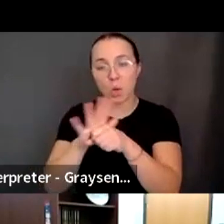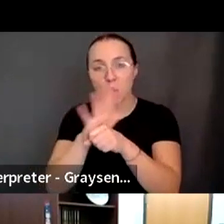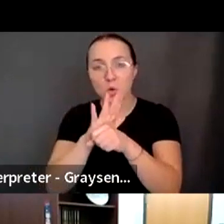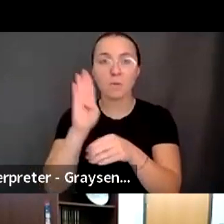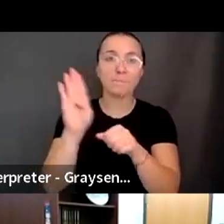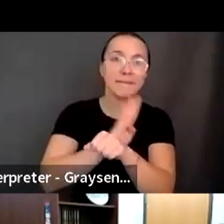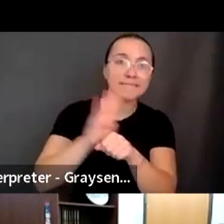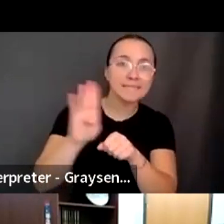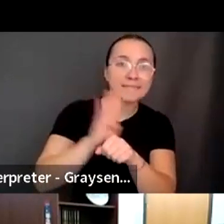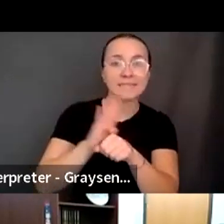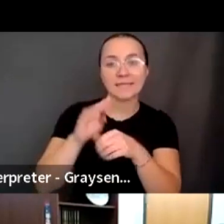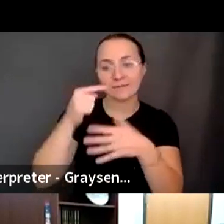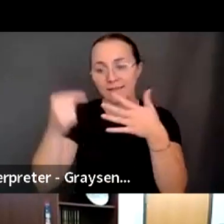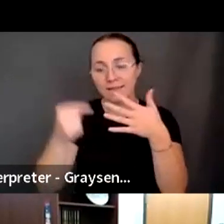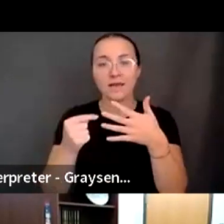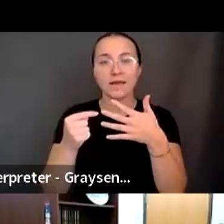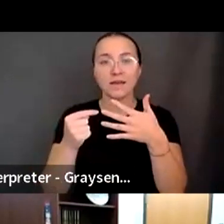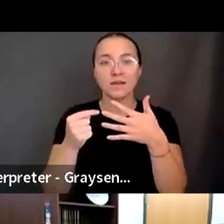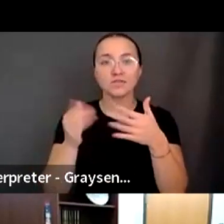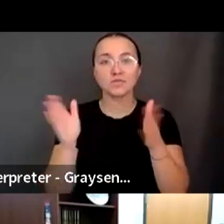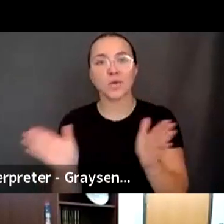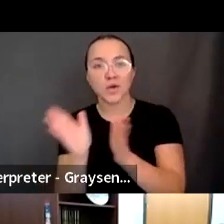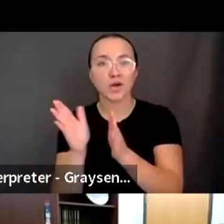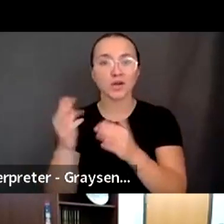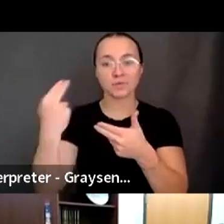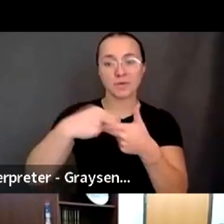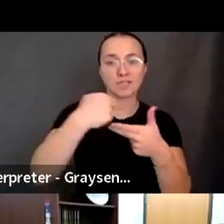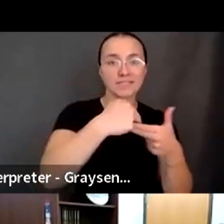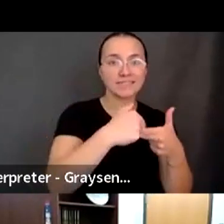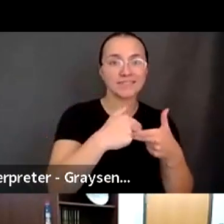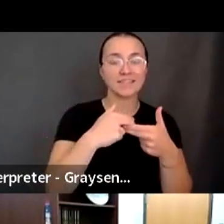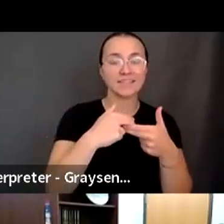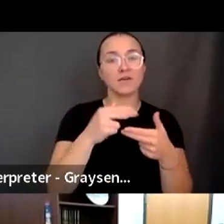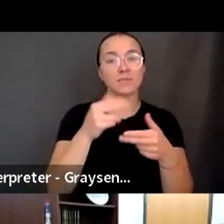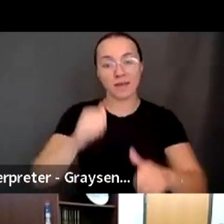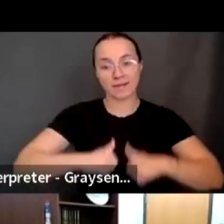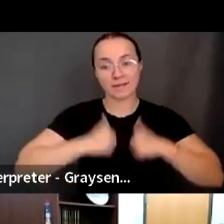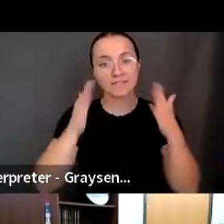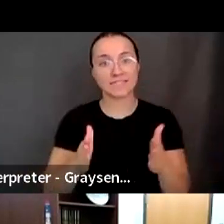civic participation by residents of all ages and abilities?